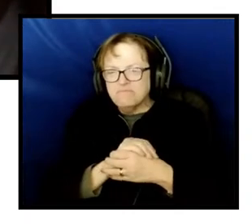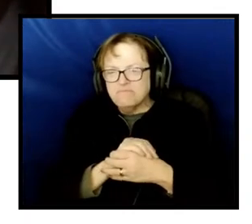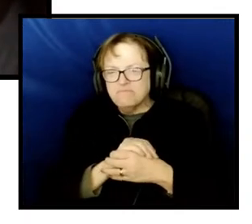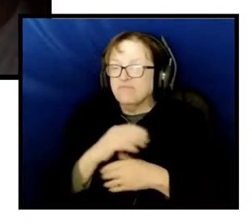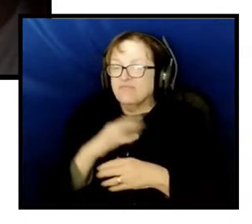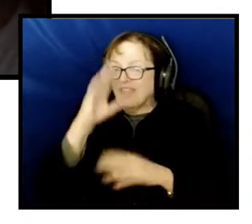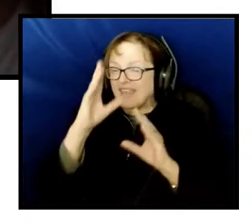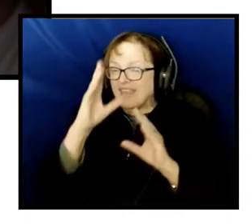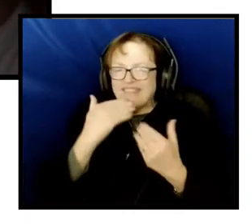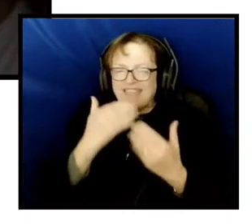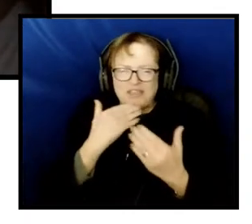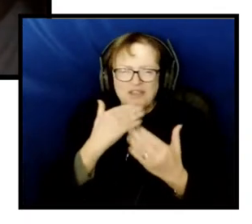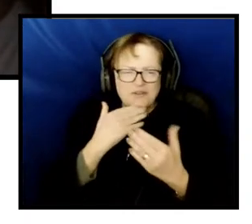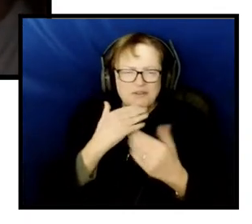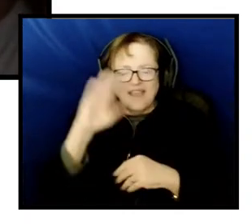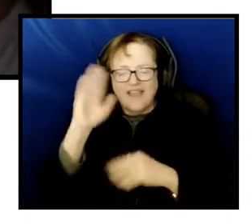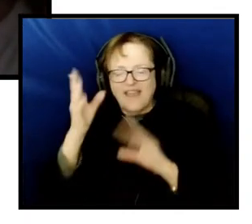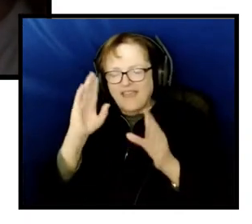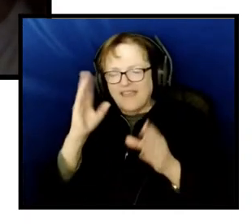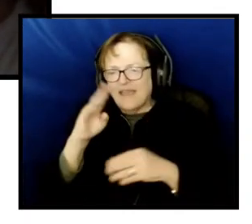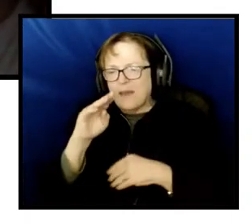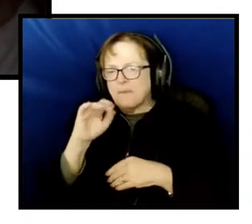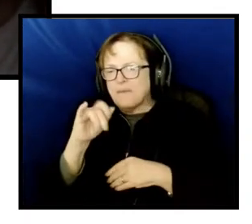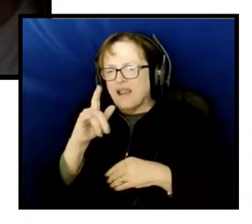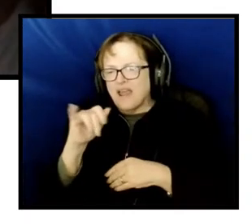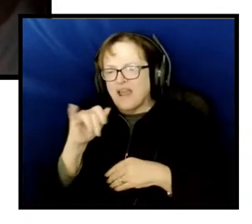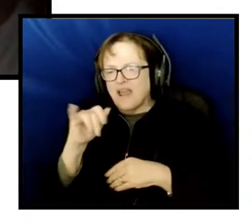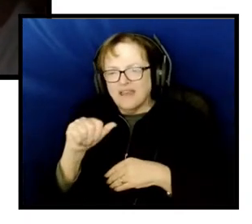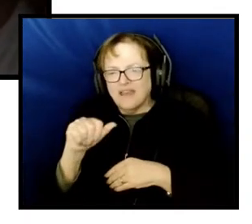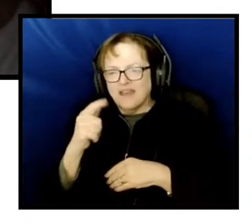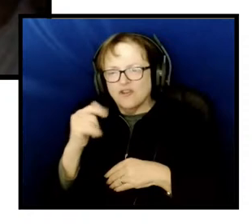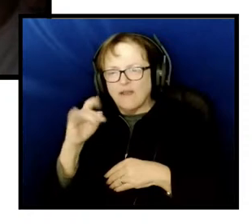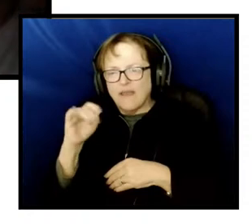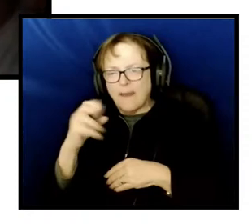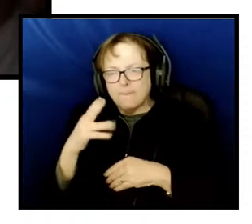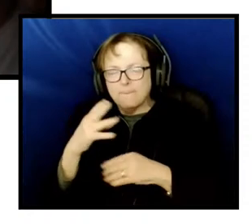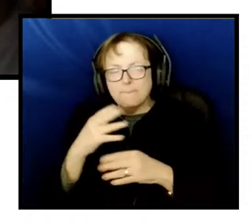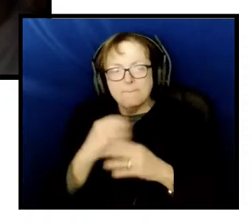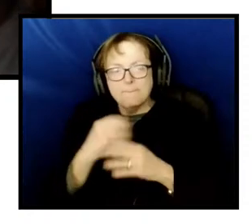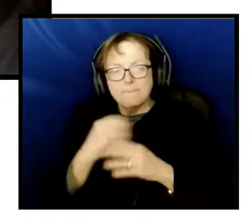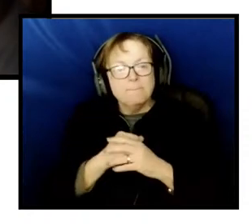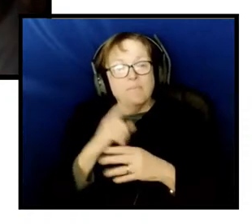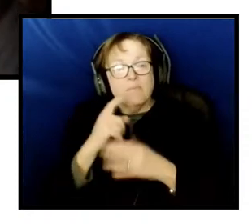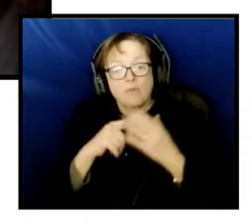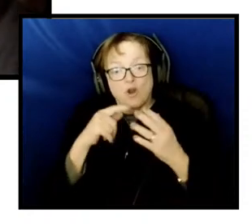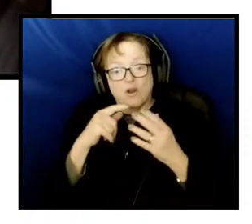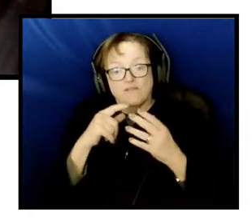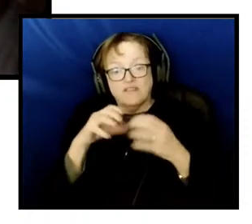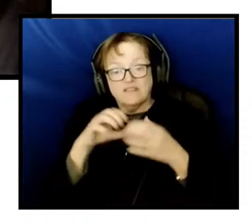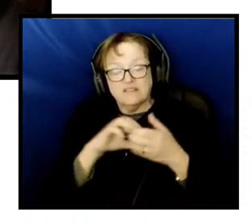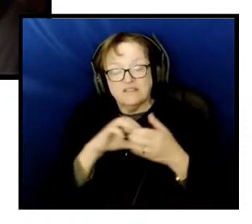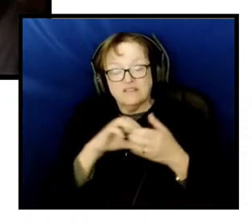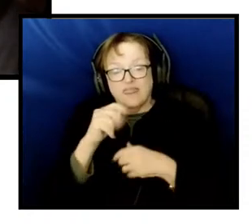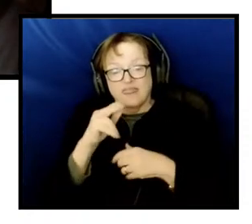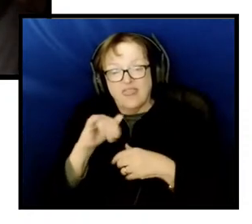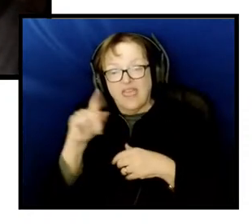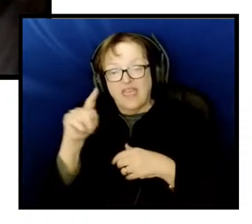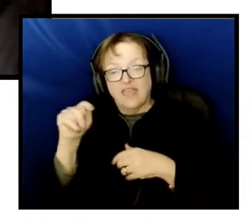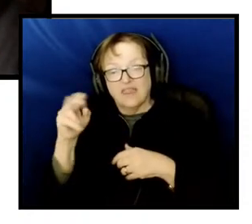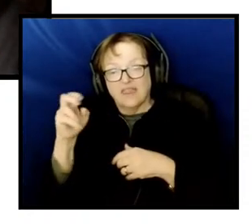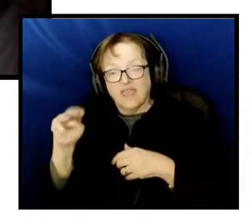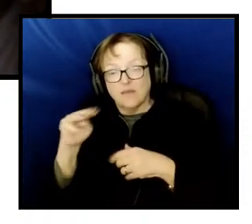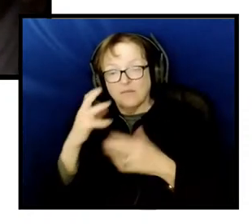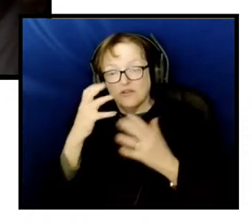Thanks, guys. Hi, everyone. My name is Melania Graham, and I'm part of Dreamseed Collective. My pronouns are they, them. I'm a